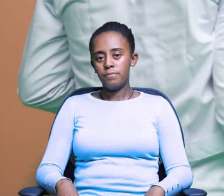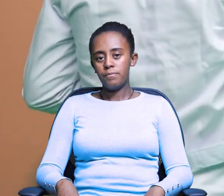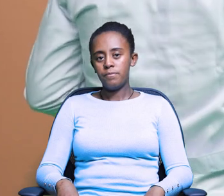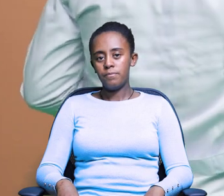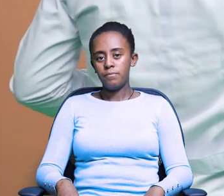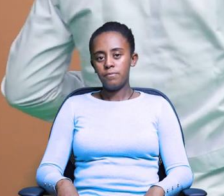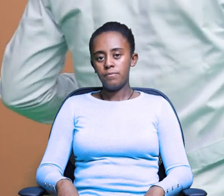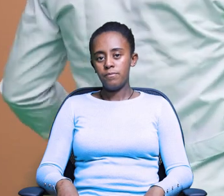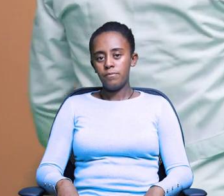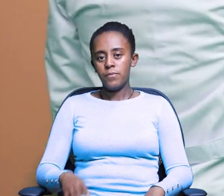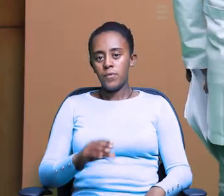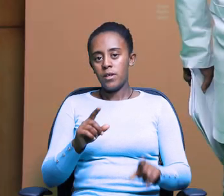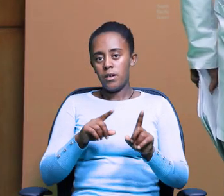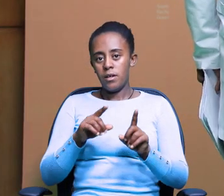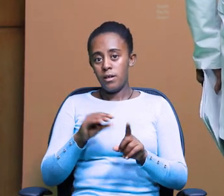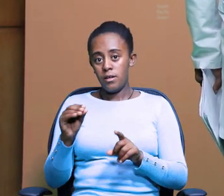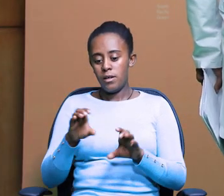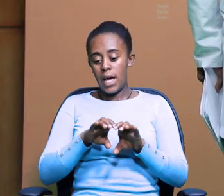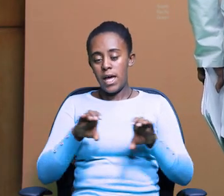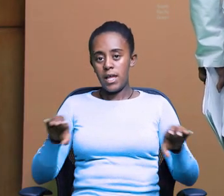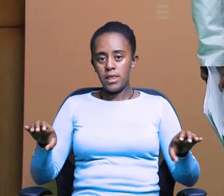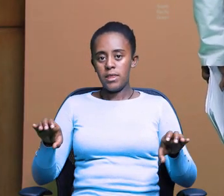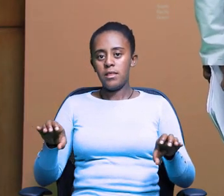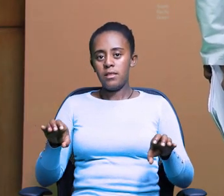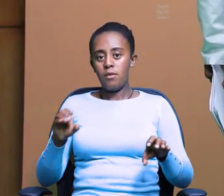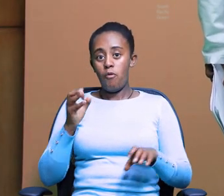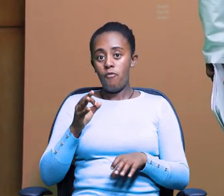Per meter and a current of 5 ampere.